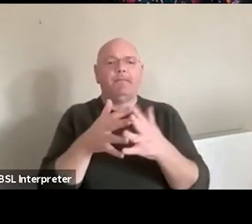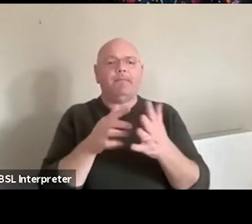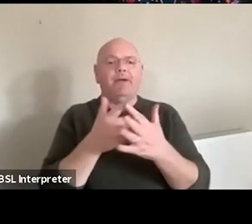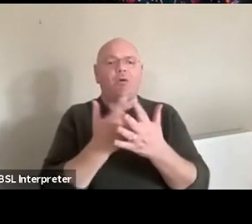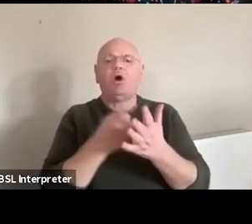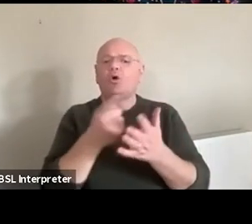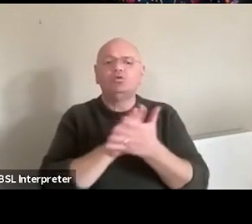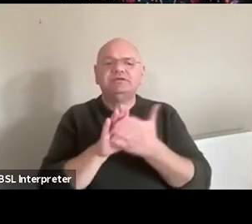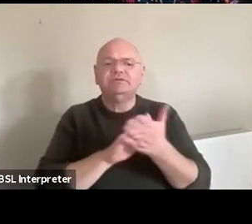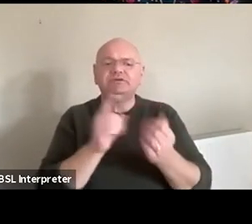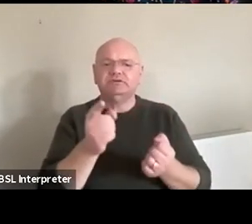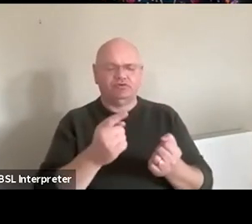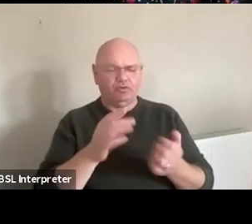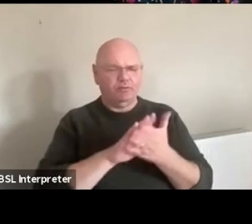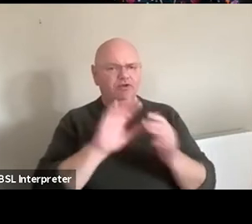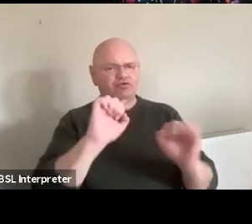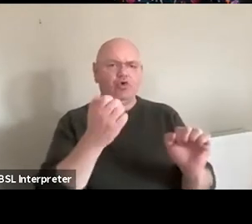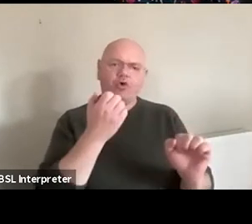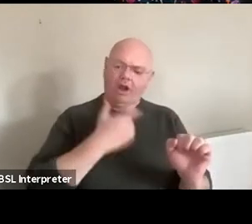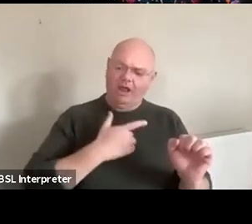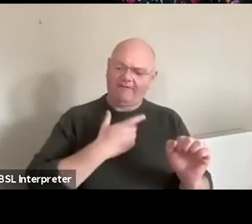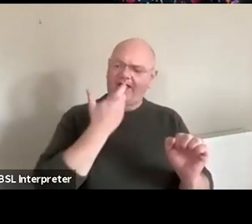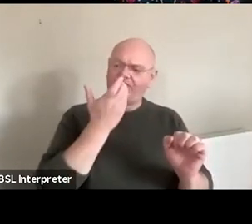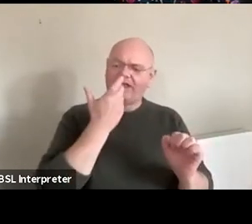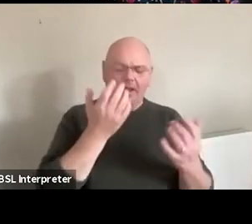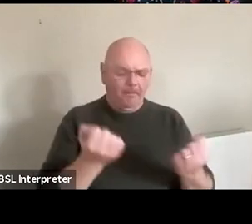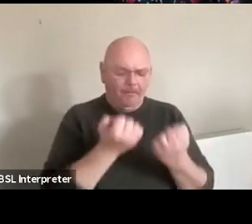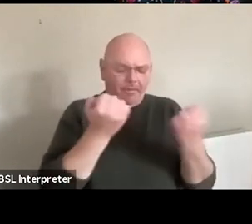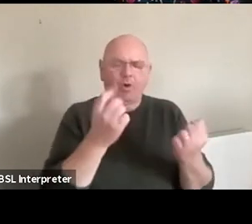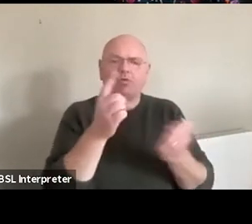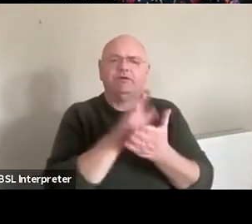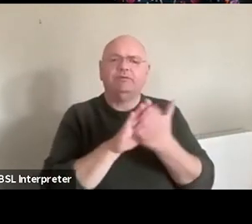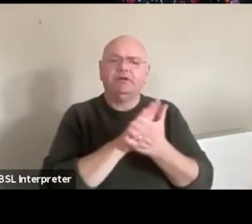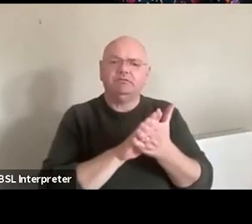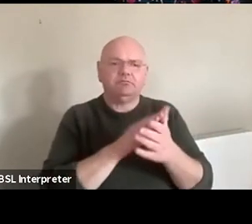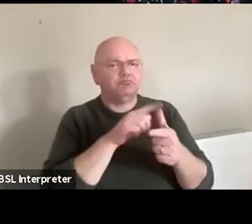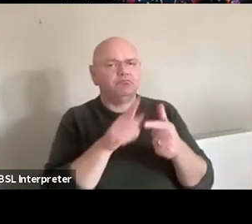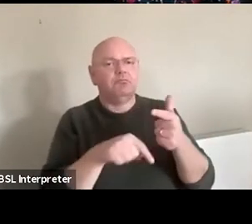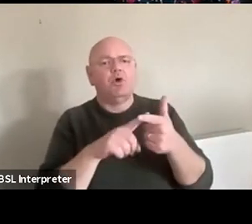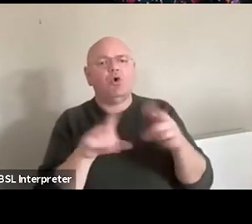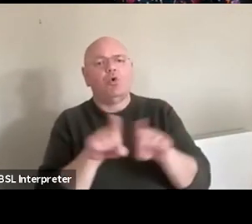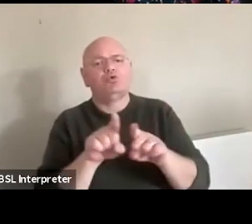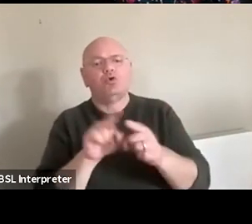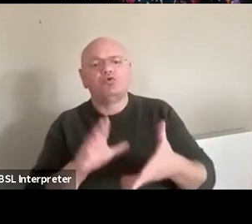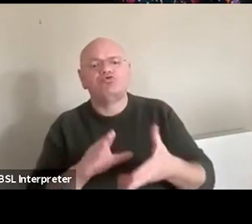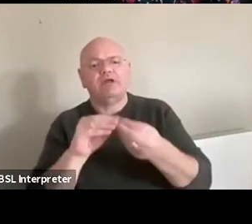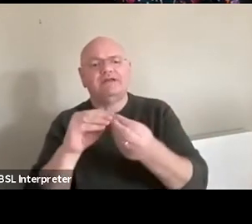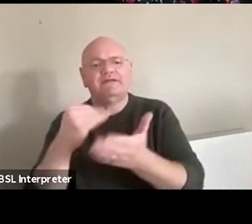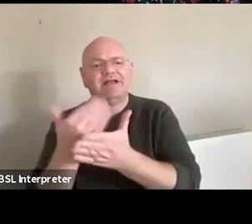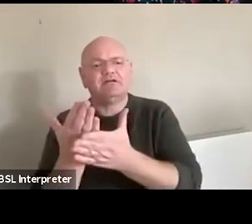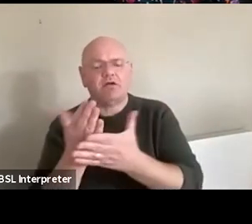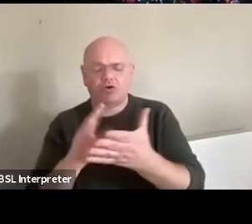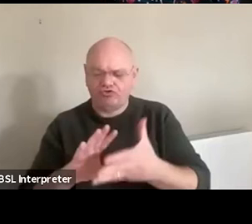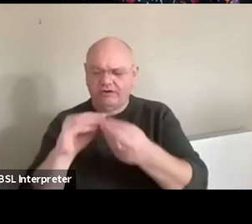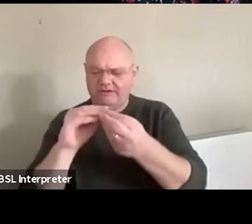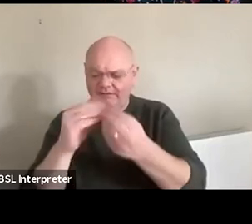our lives on the daily? And then what is power in the creative sector and, you know, in creative